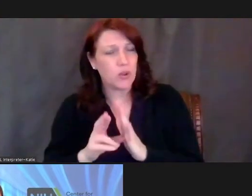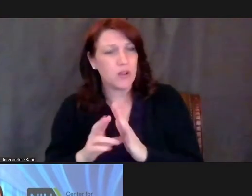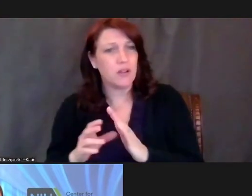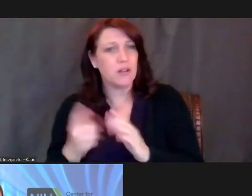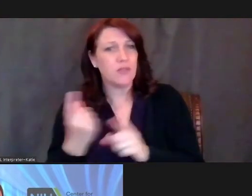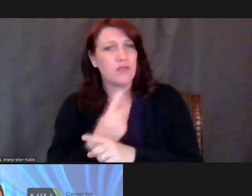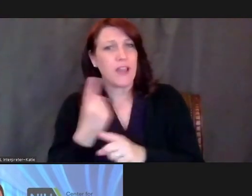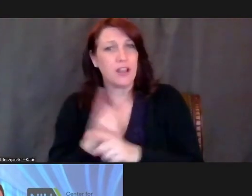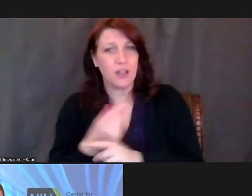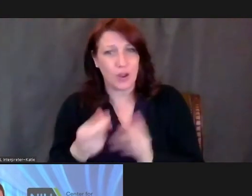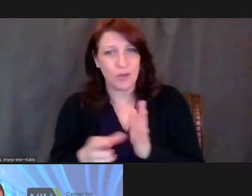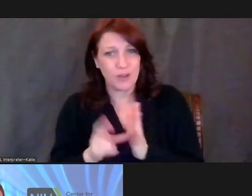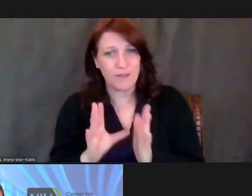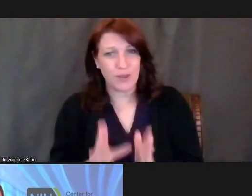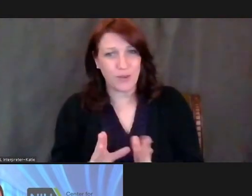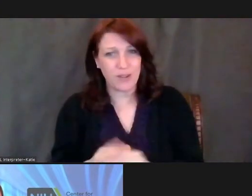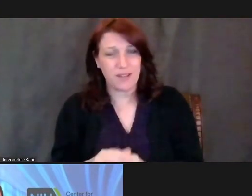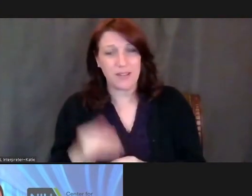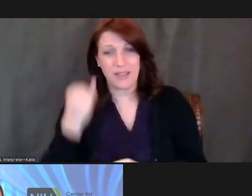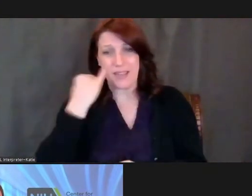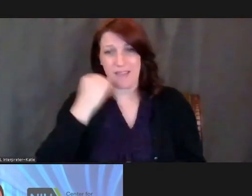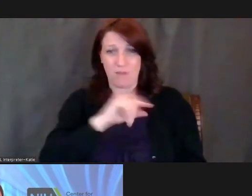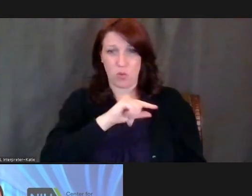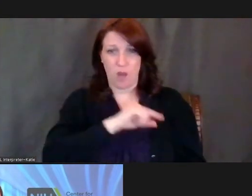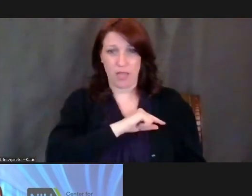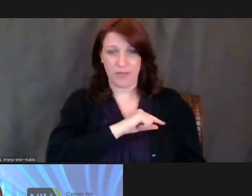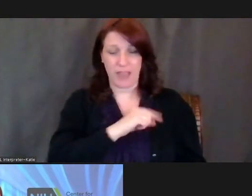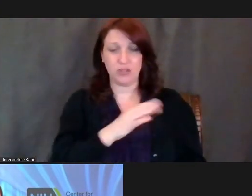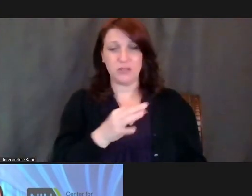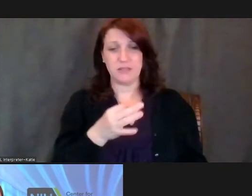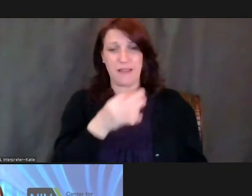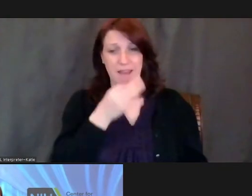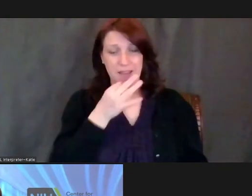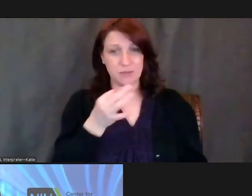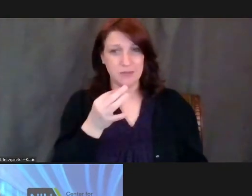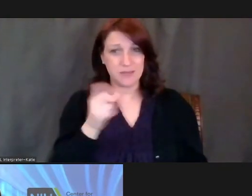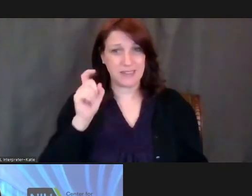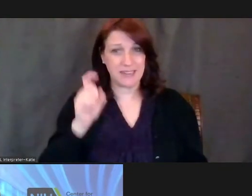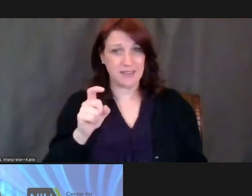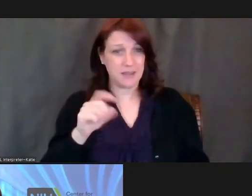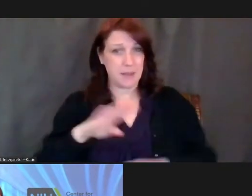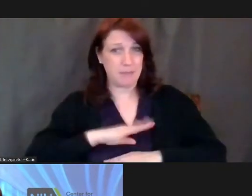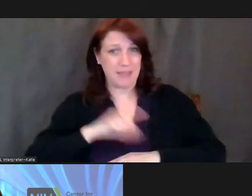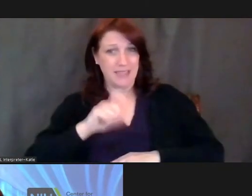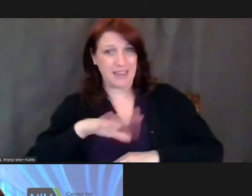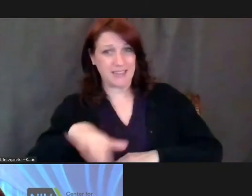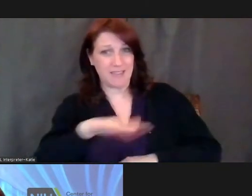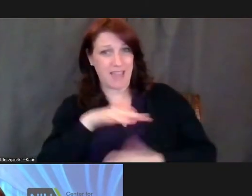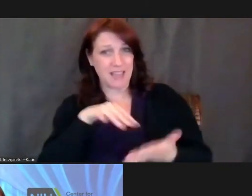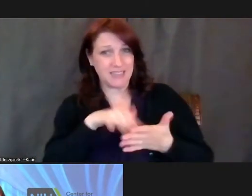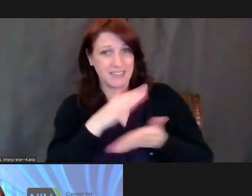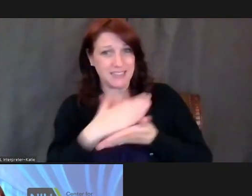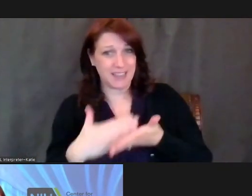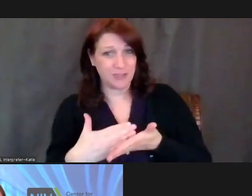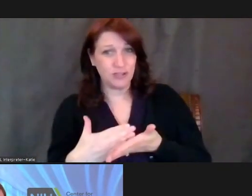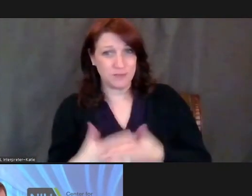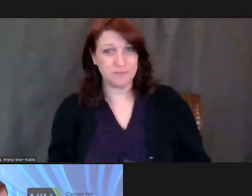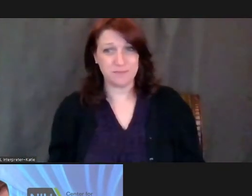regular reviewer, as long as your qualifications and expertise meet the needs of the study section.